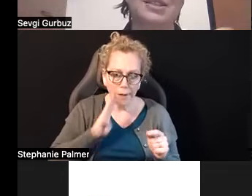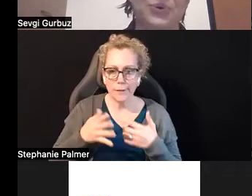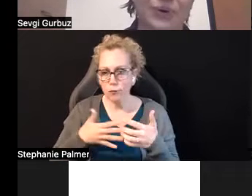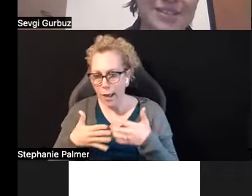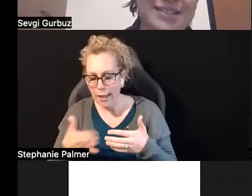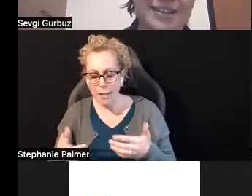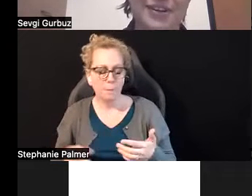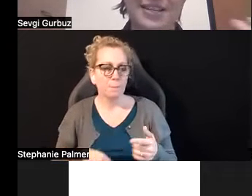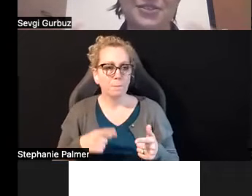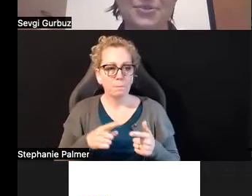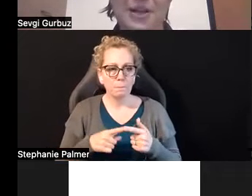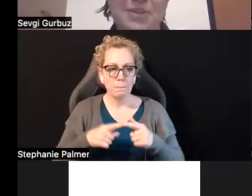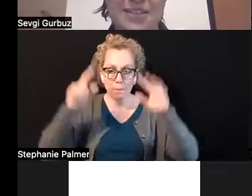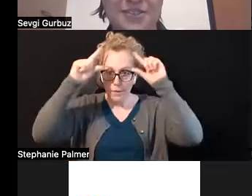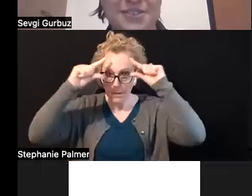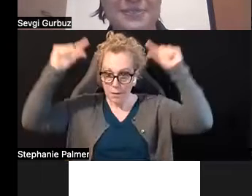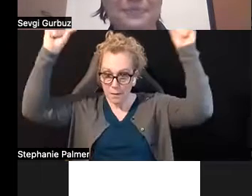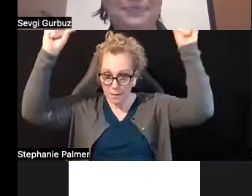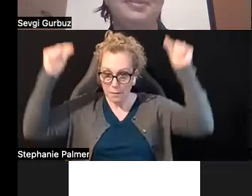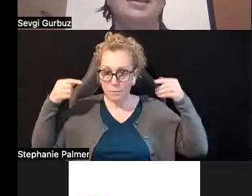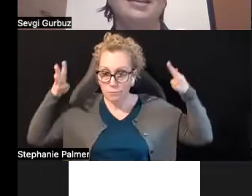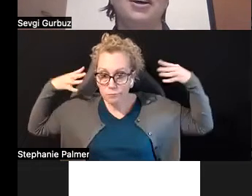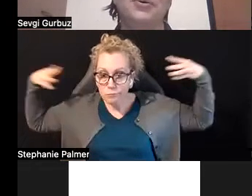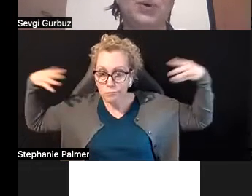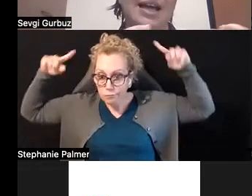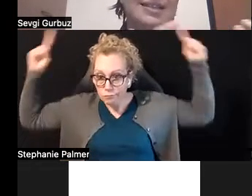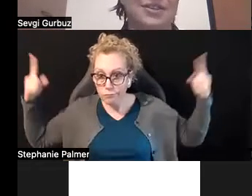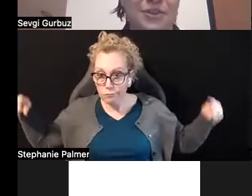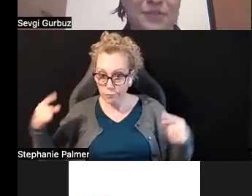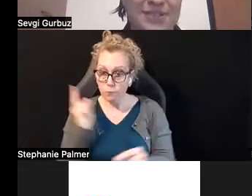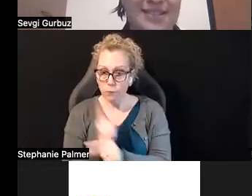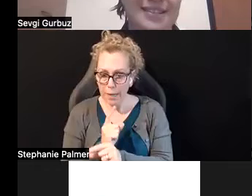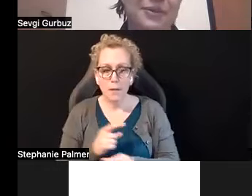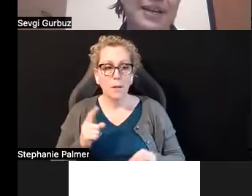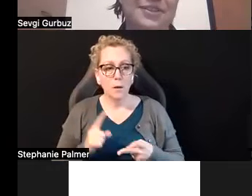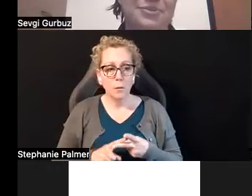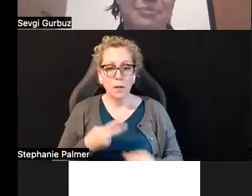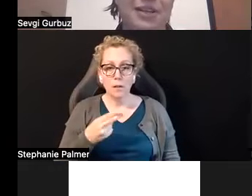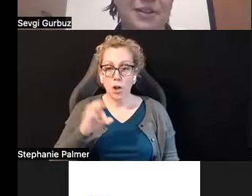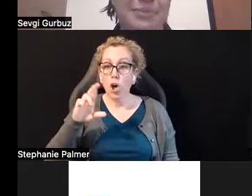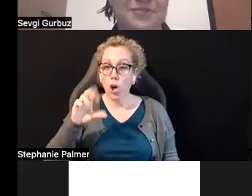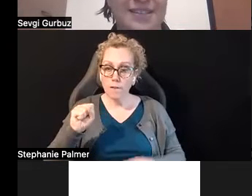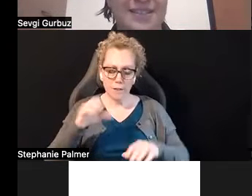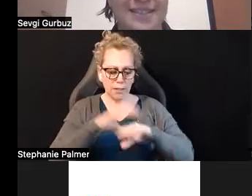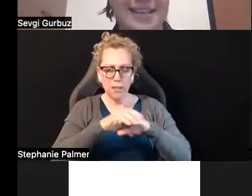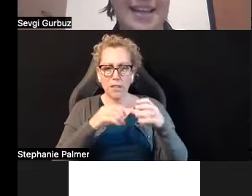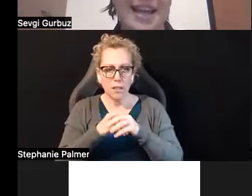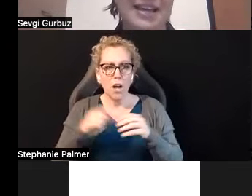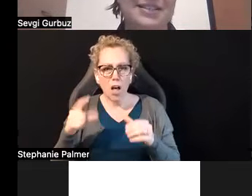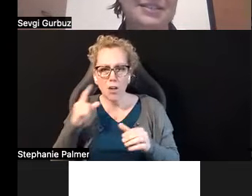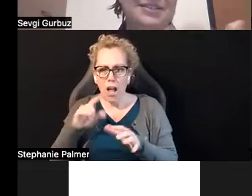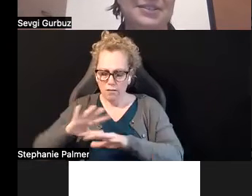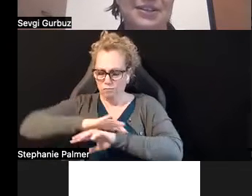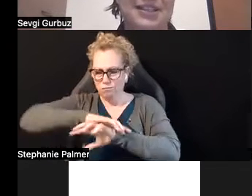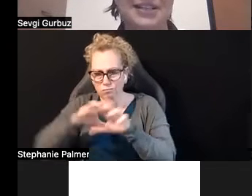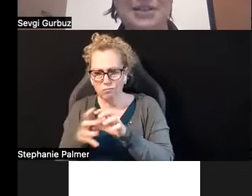One has horns, the other has cute flappy ears. One has hooves, the other one has really big clumpy feet.